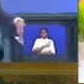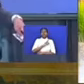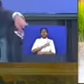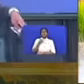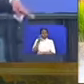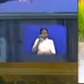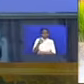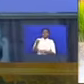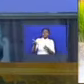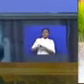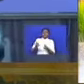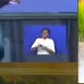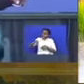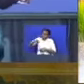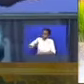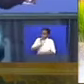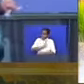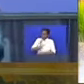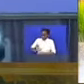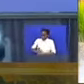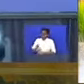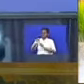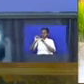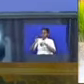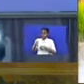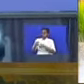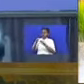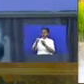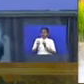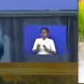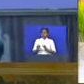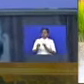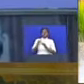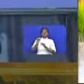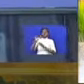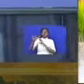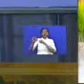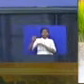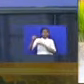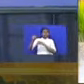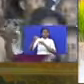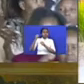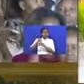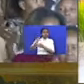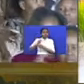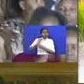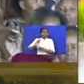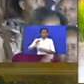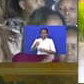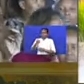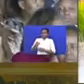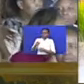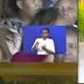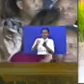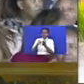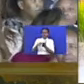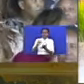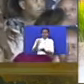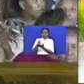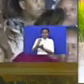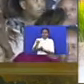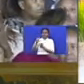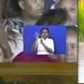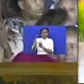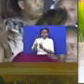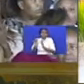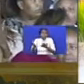a believer, and I can account for the journey of how that rice has helped her and how you yourself have been able to help the